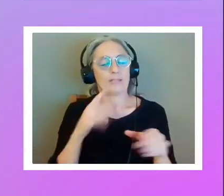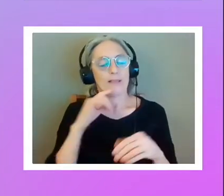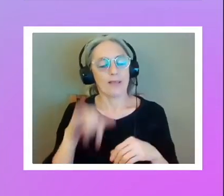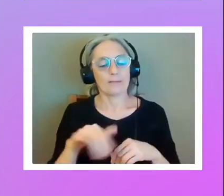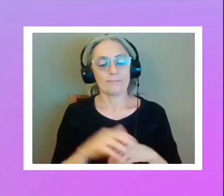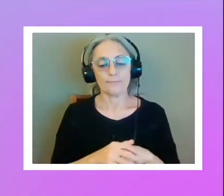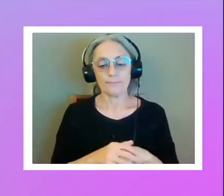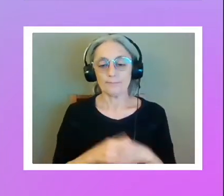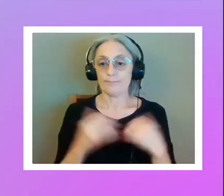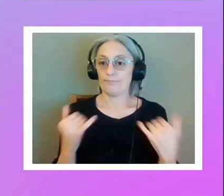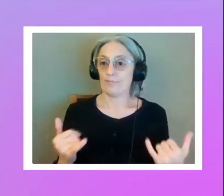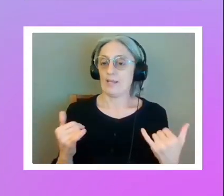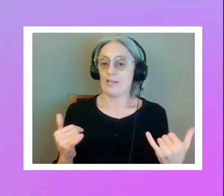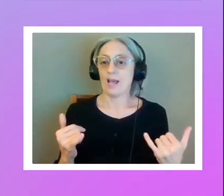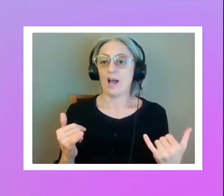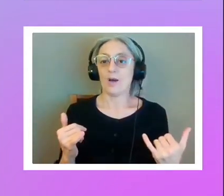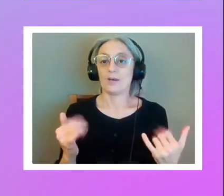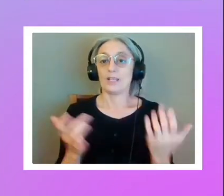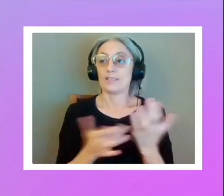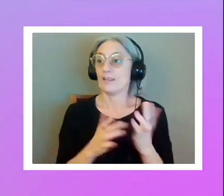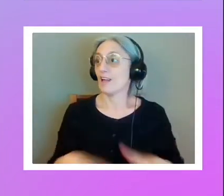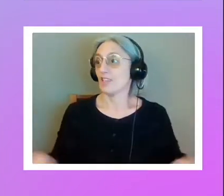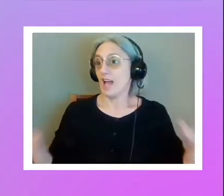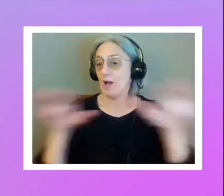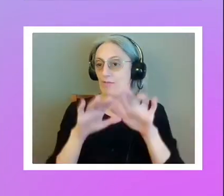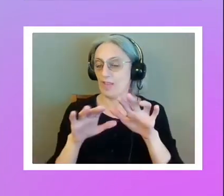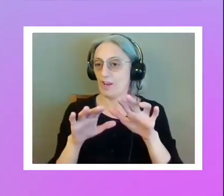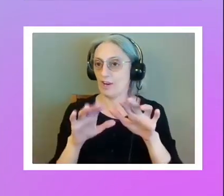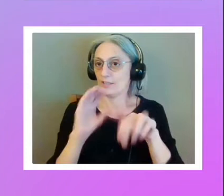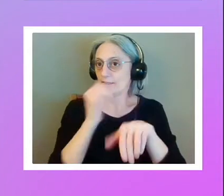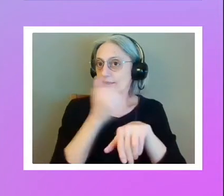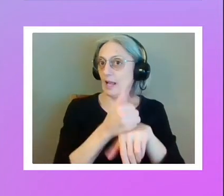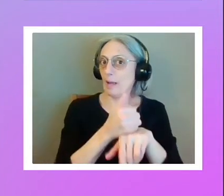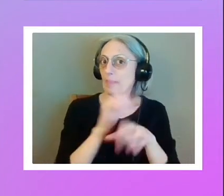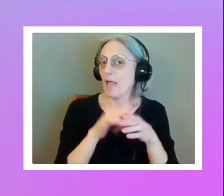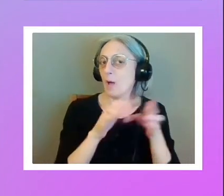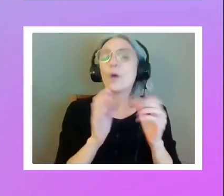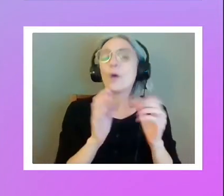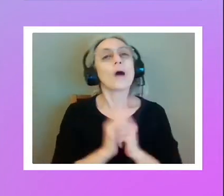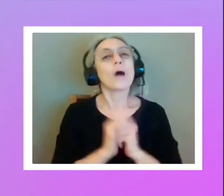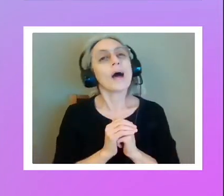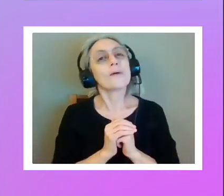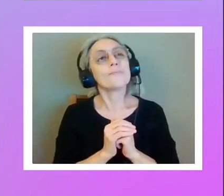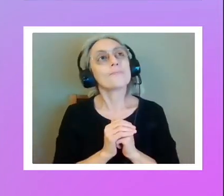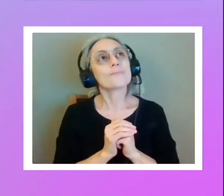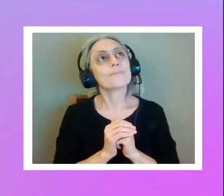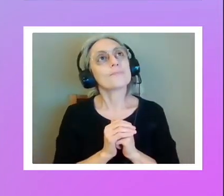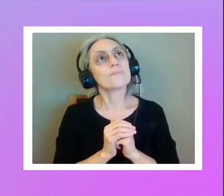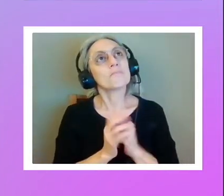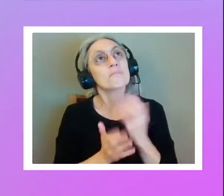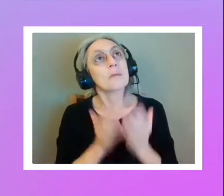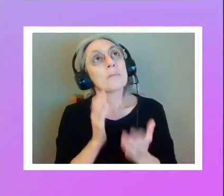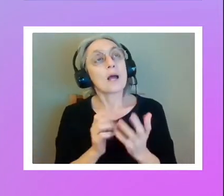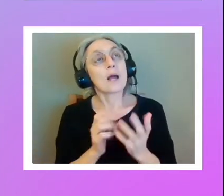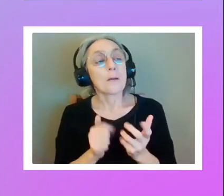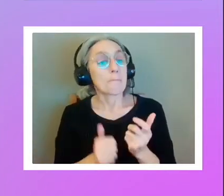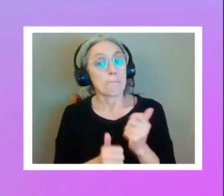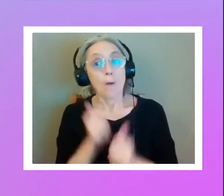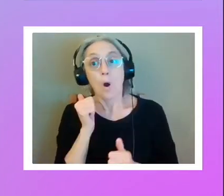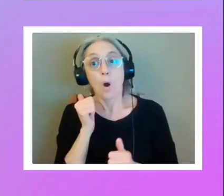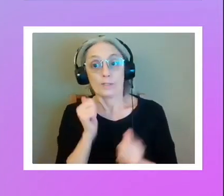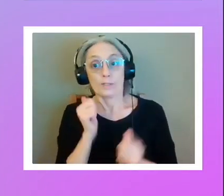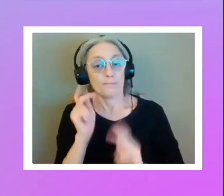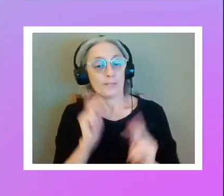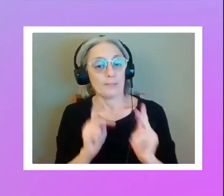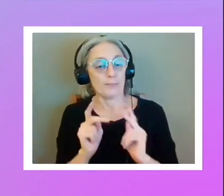today, a lot, I'm almost careful to say most people do not like to shop online who are